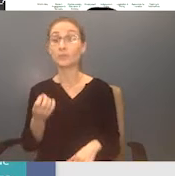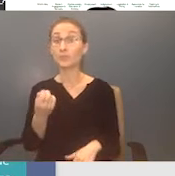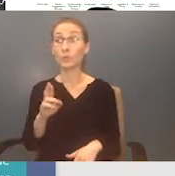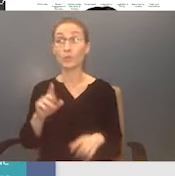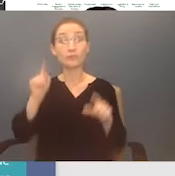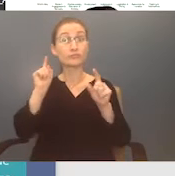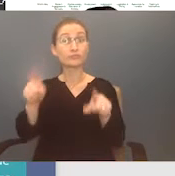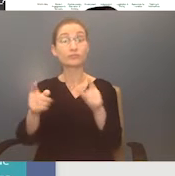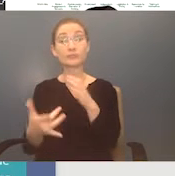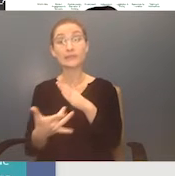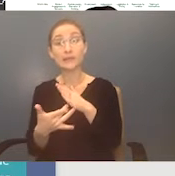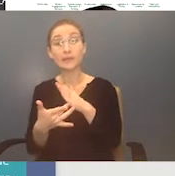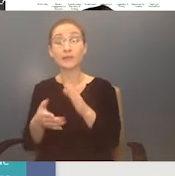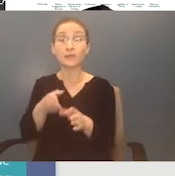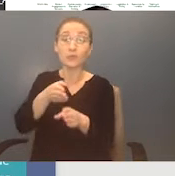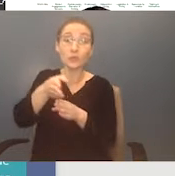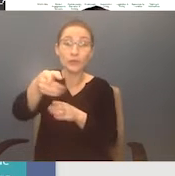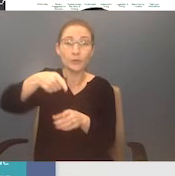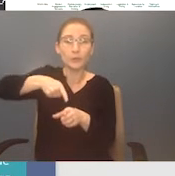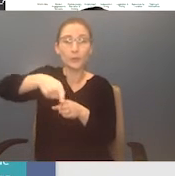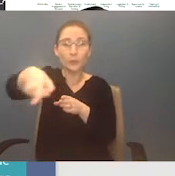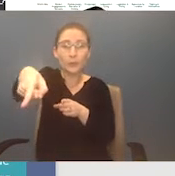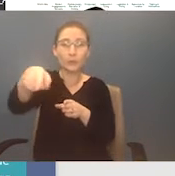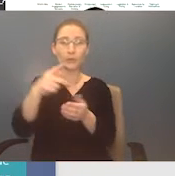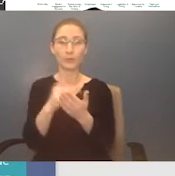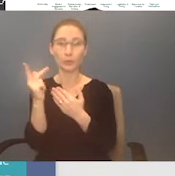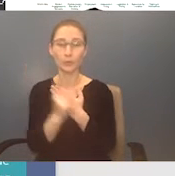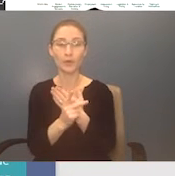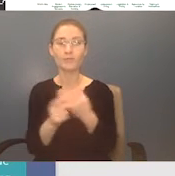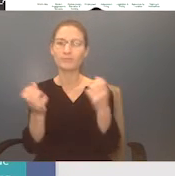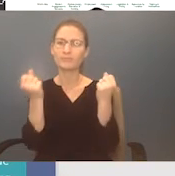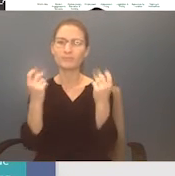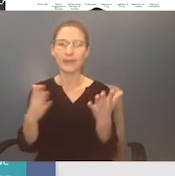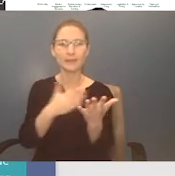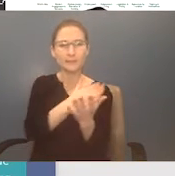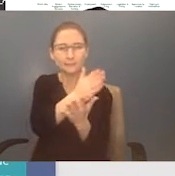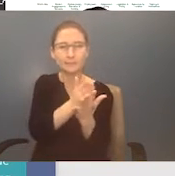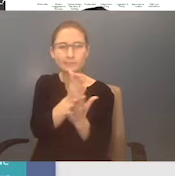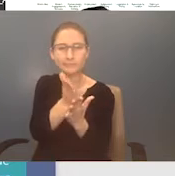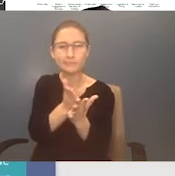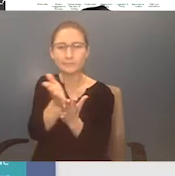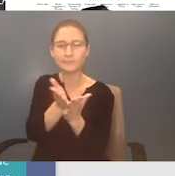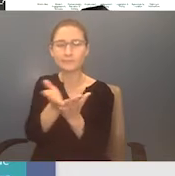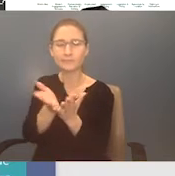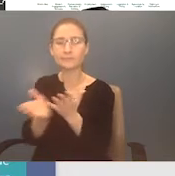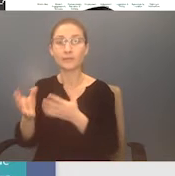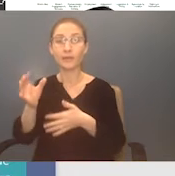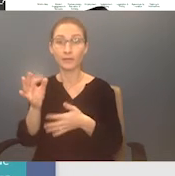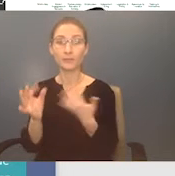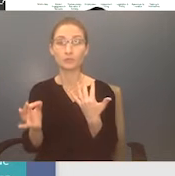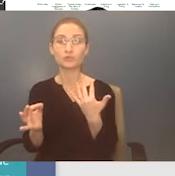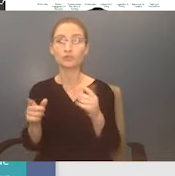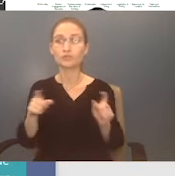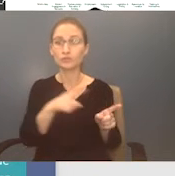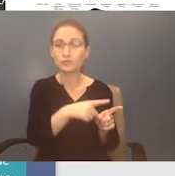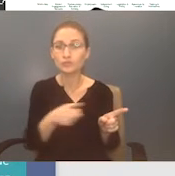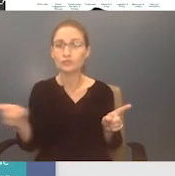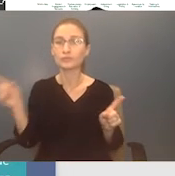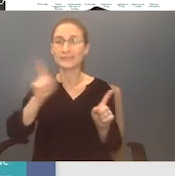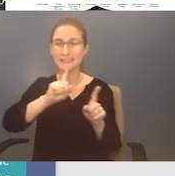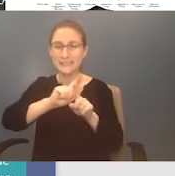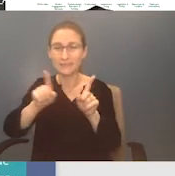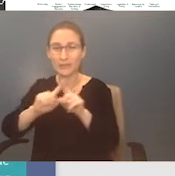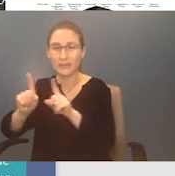going to a career and tech program. So there's all kinds of post-secondary career and tech ed programs that are different than those